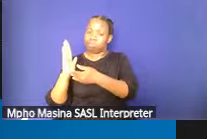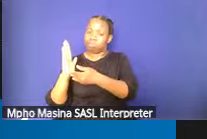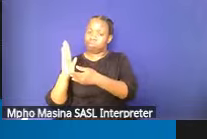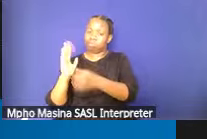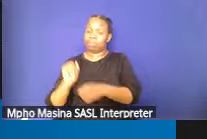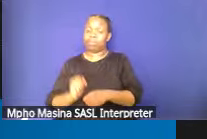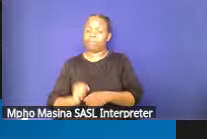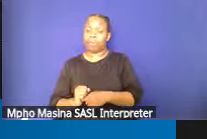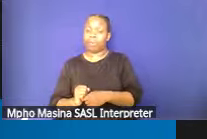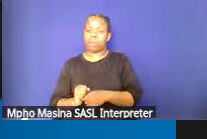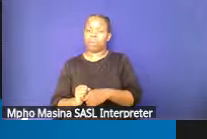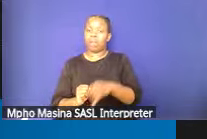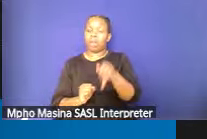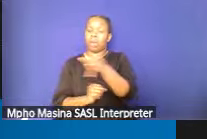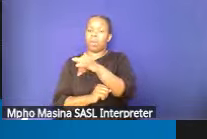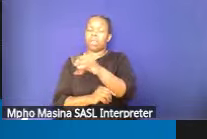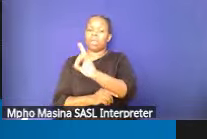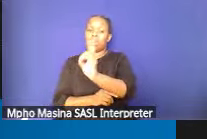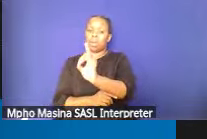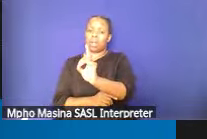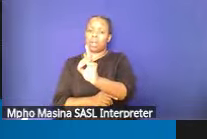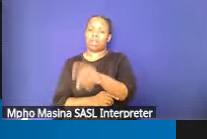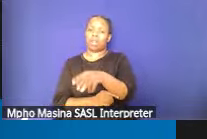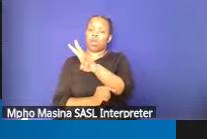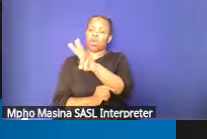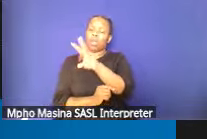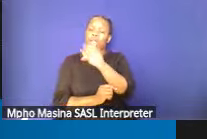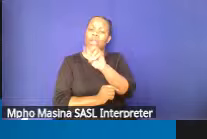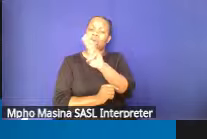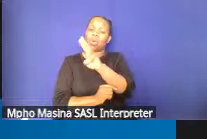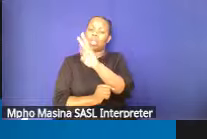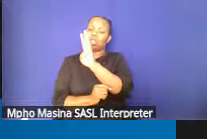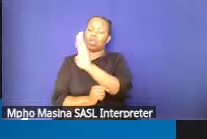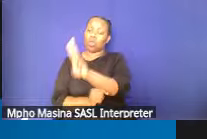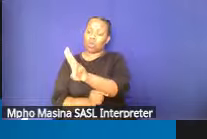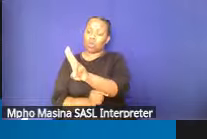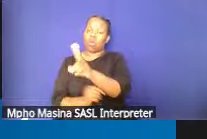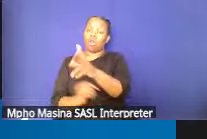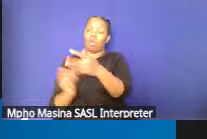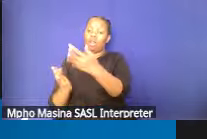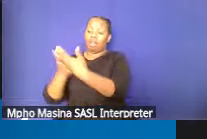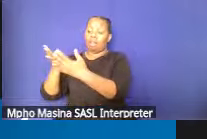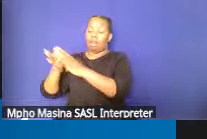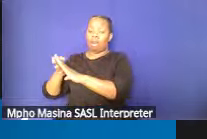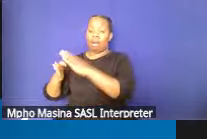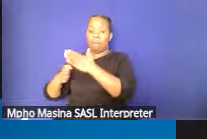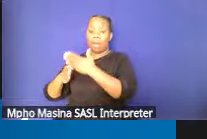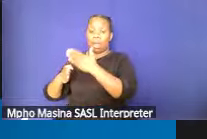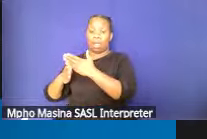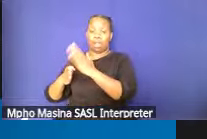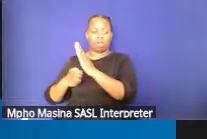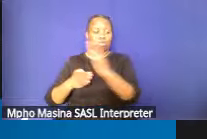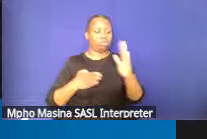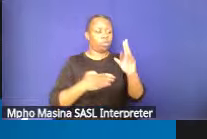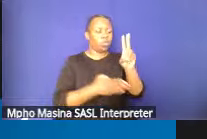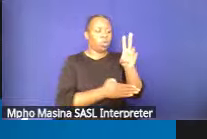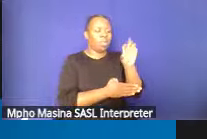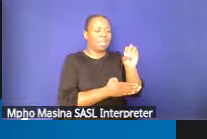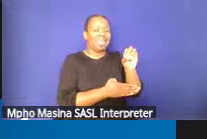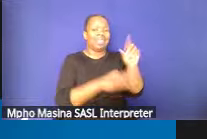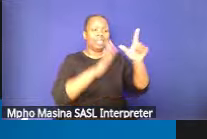which is the 2022 framework, as the 2017 framework was repealed,